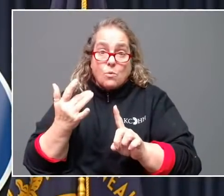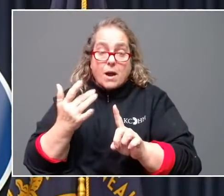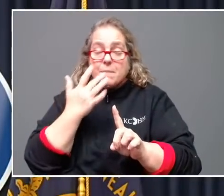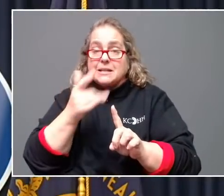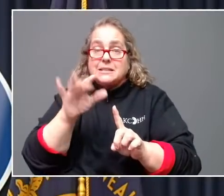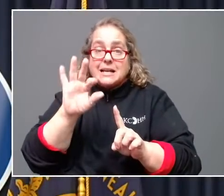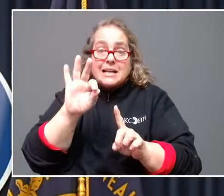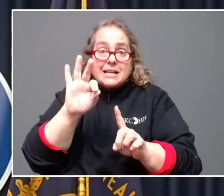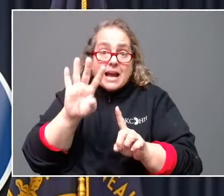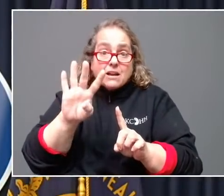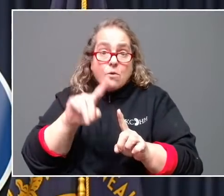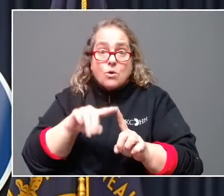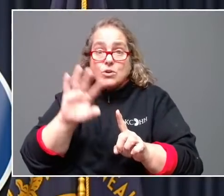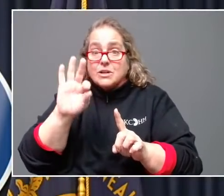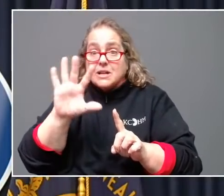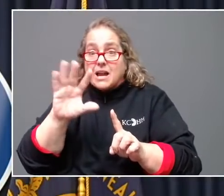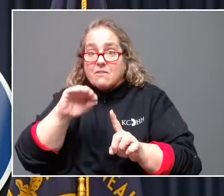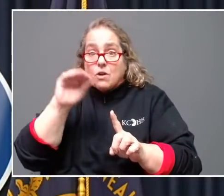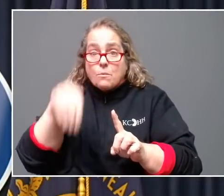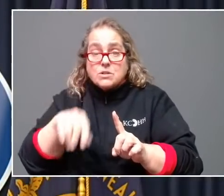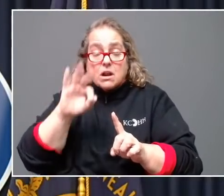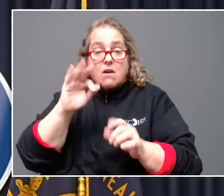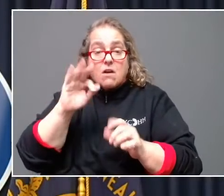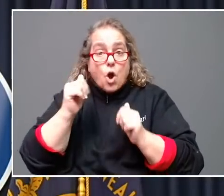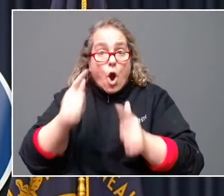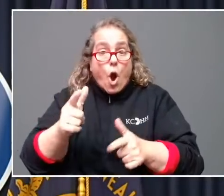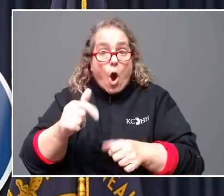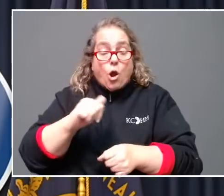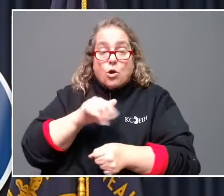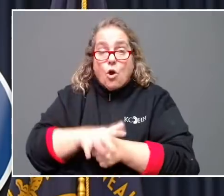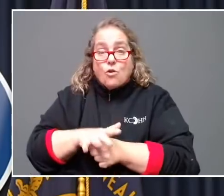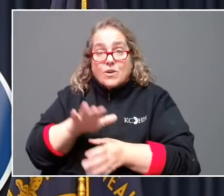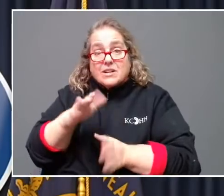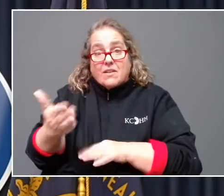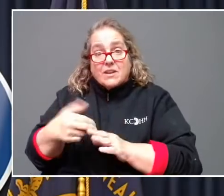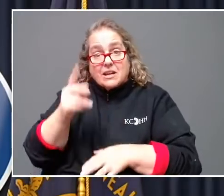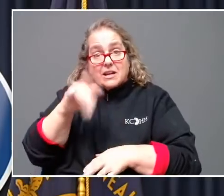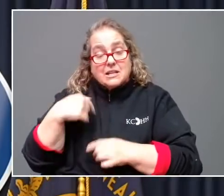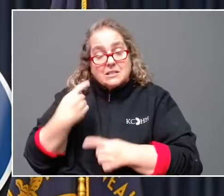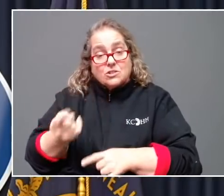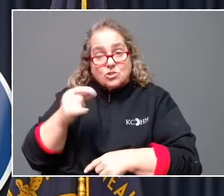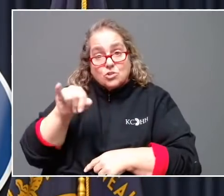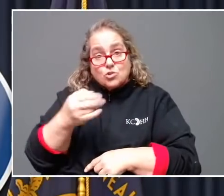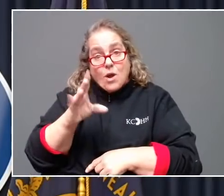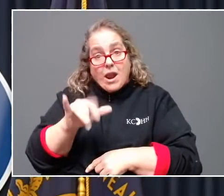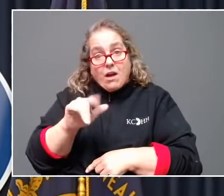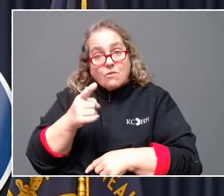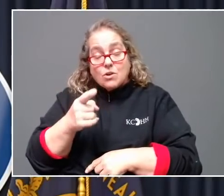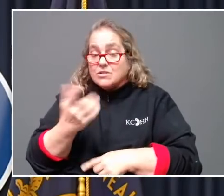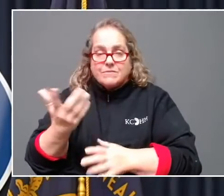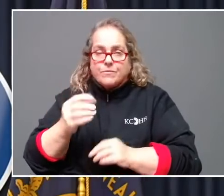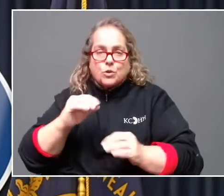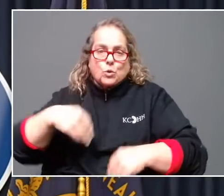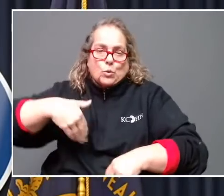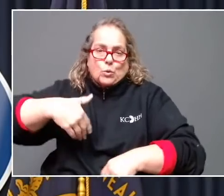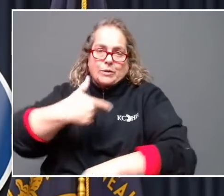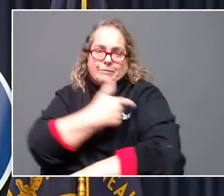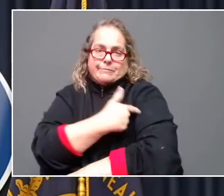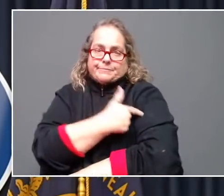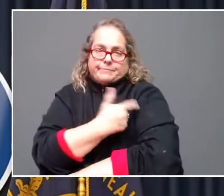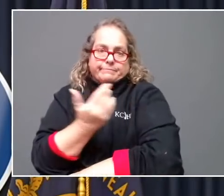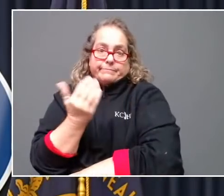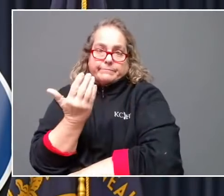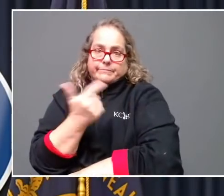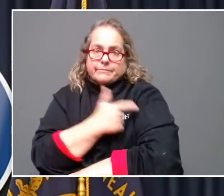94 to 95% of all of the COVID deaths in Kentucky since July 1st are in unvaccinated persons. And this is